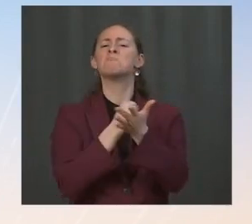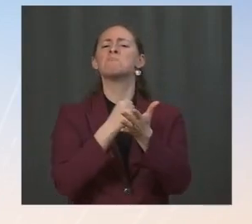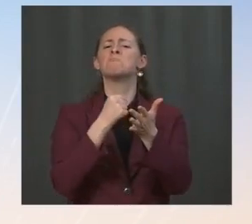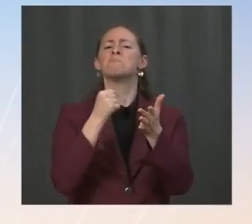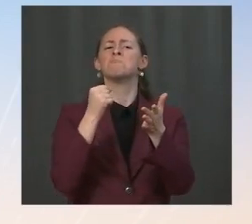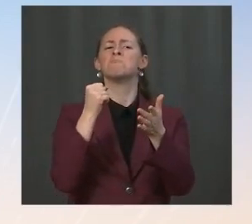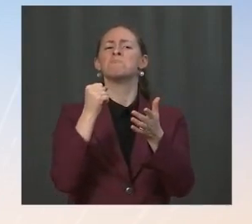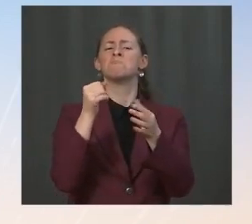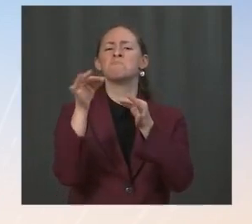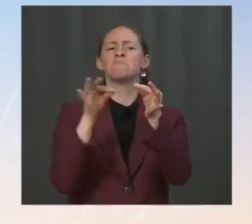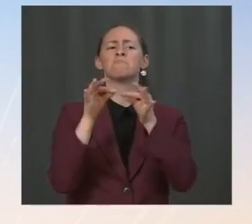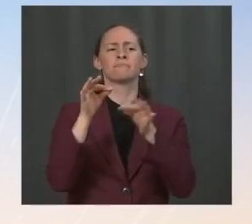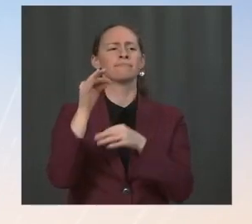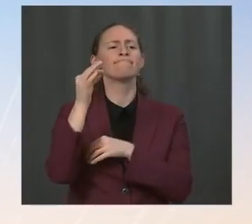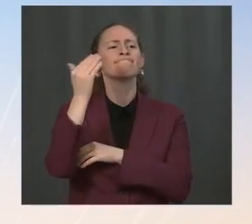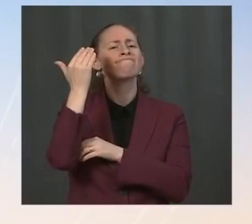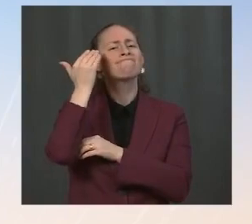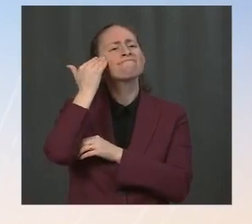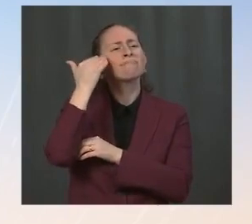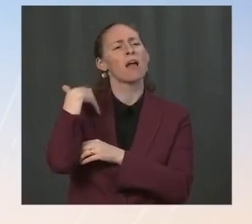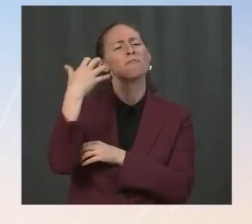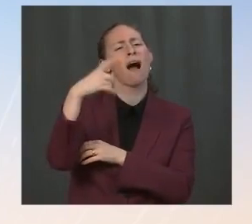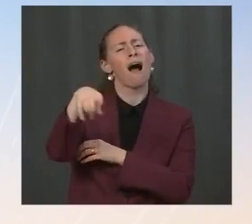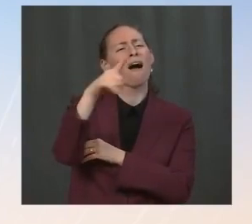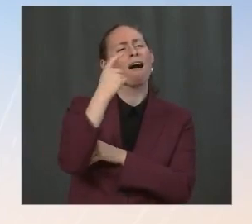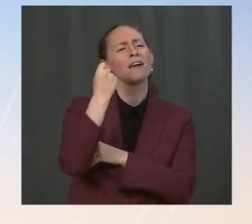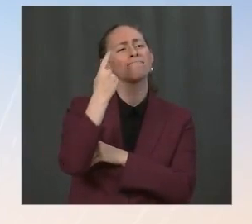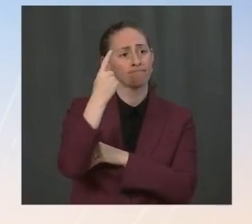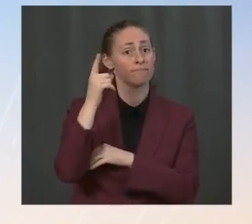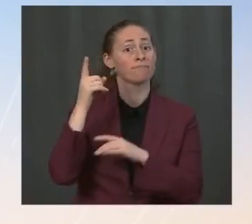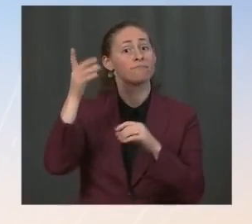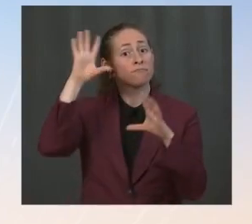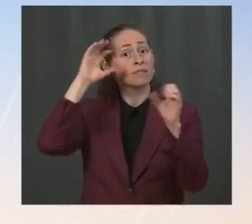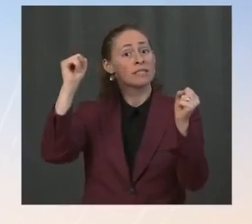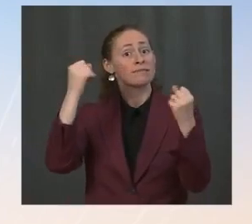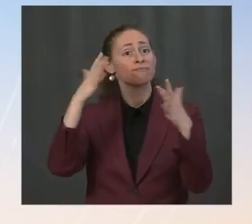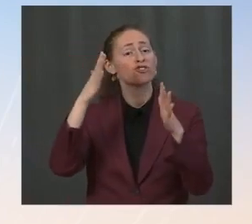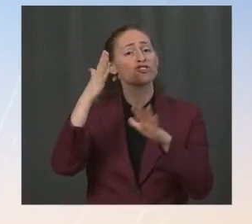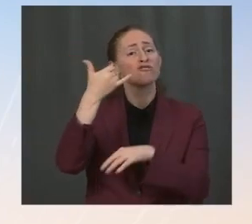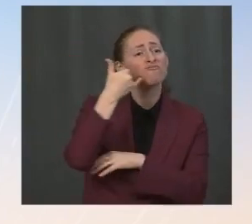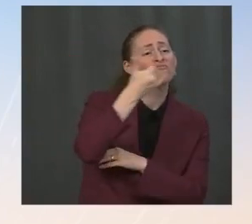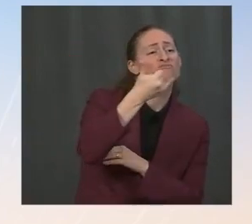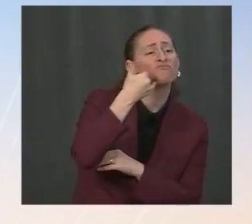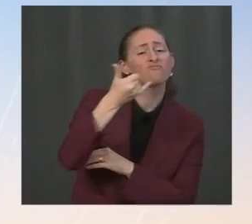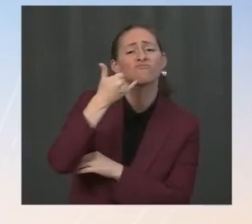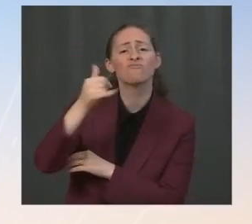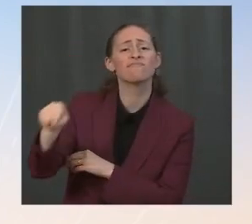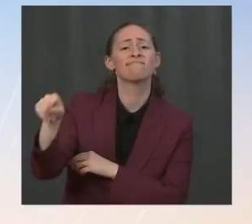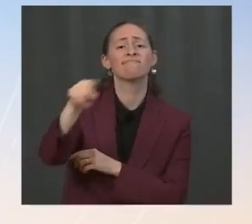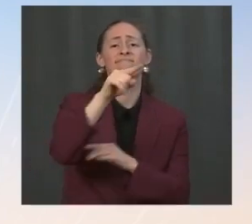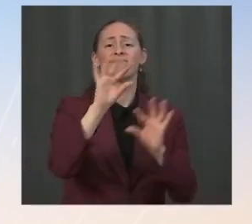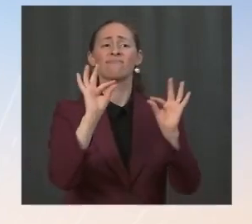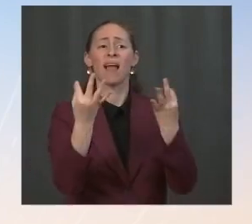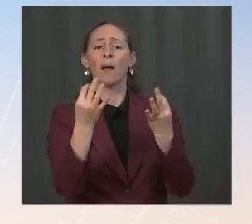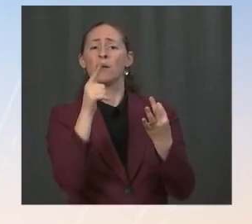asked about whether he's called the family members, and for those of you who have covered this, you know the process.